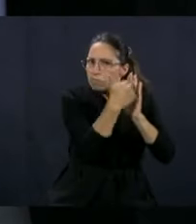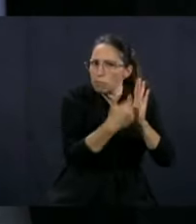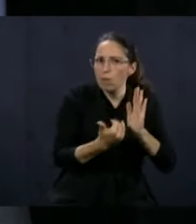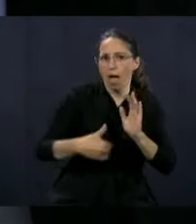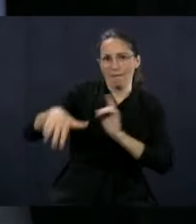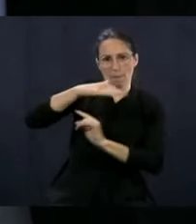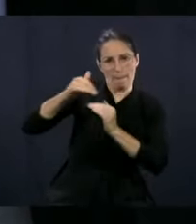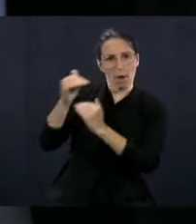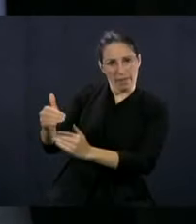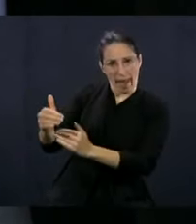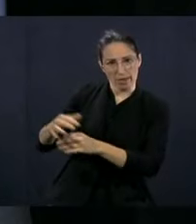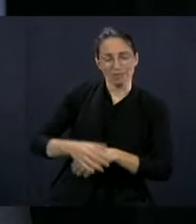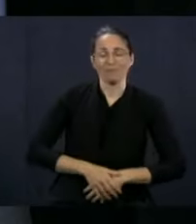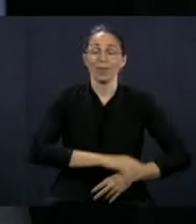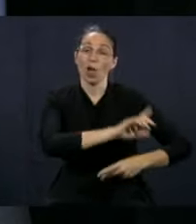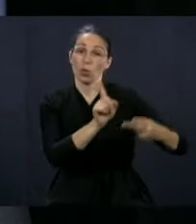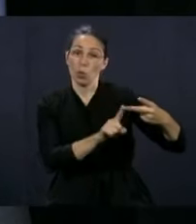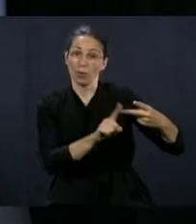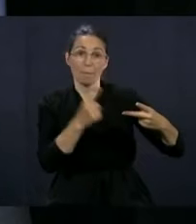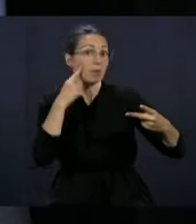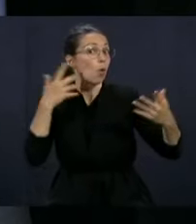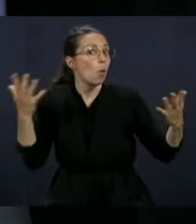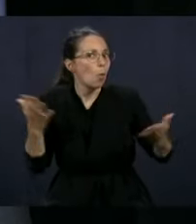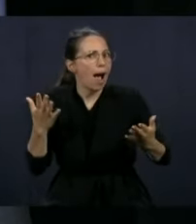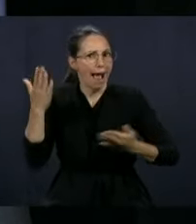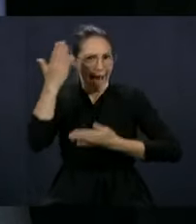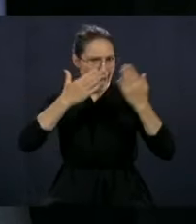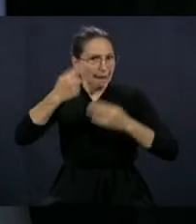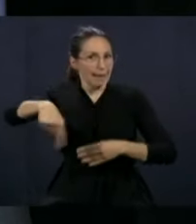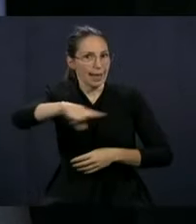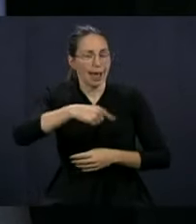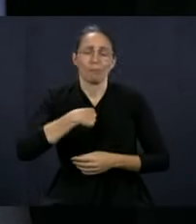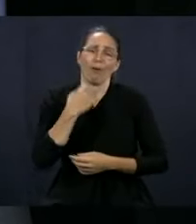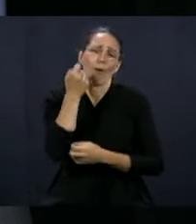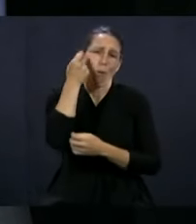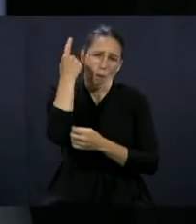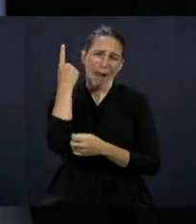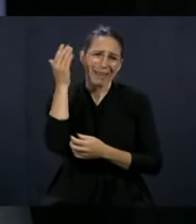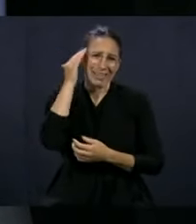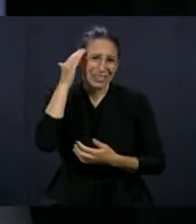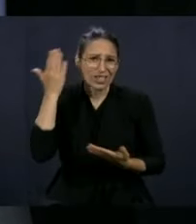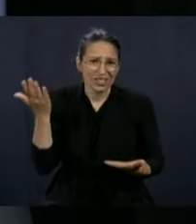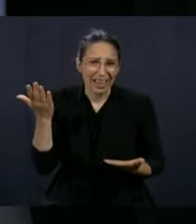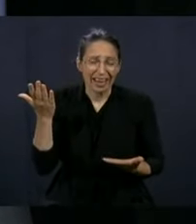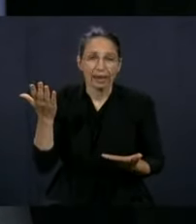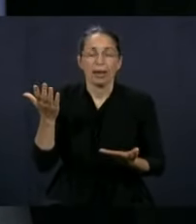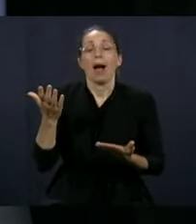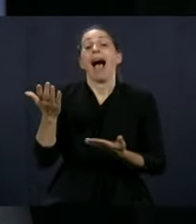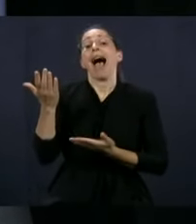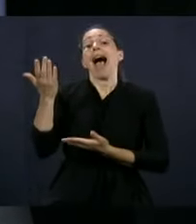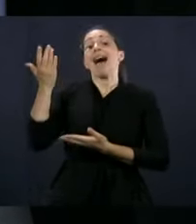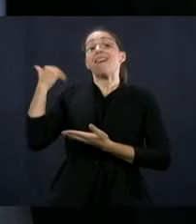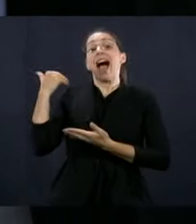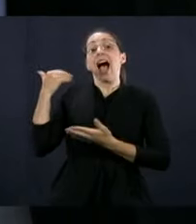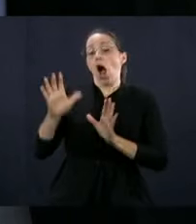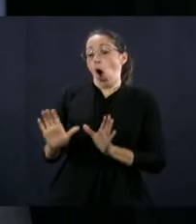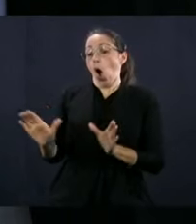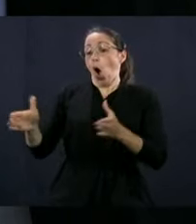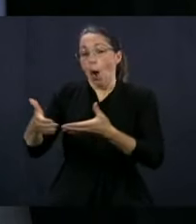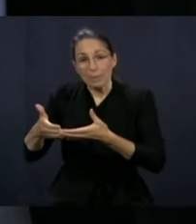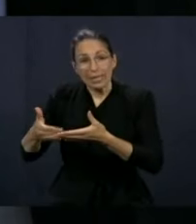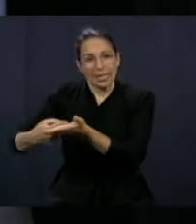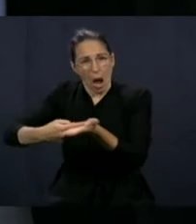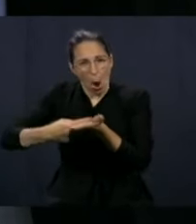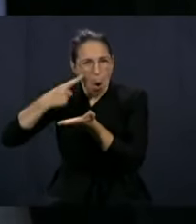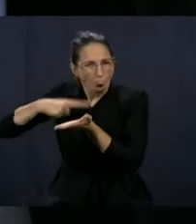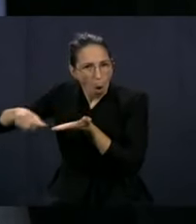The second comment or the second concern that I've heard about, and I understand this, we